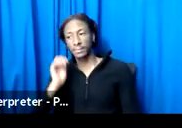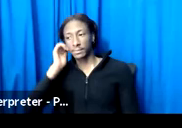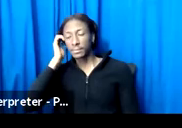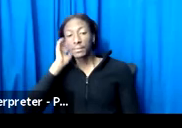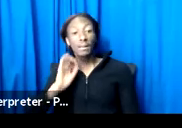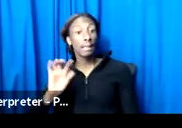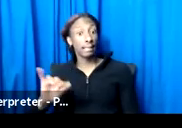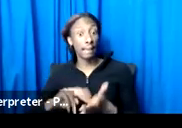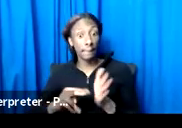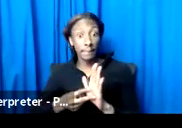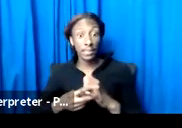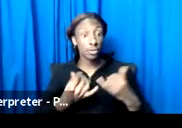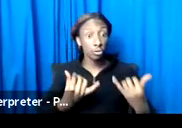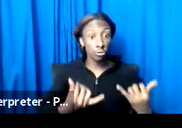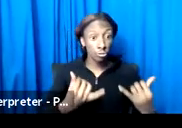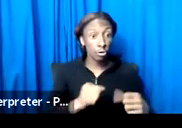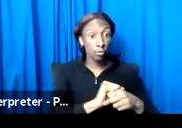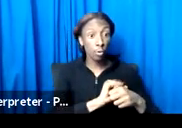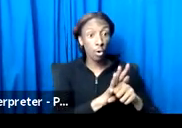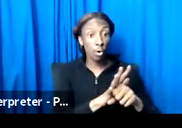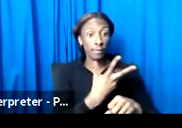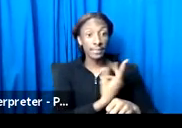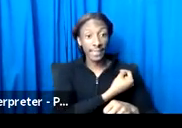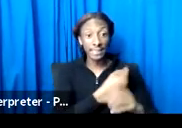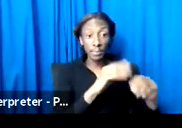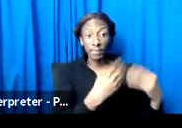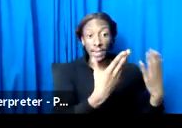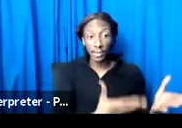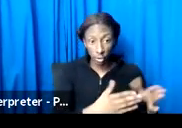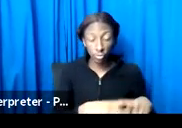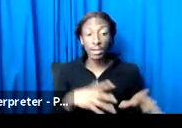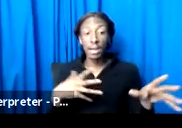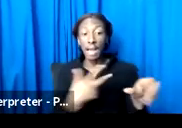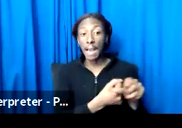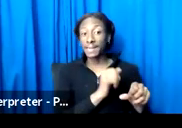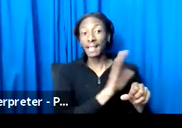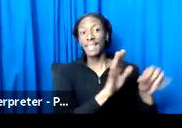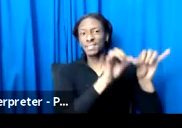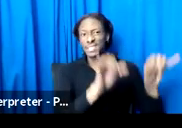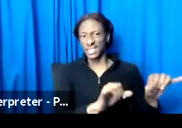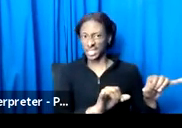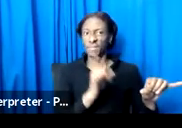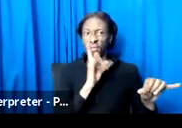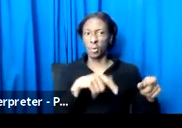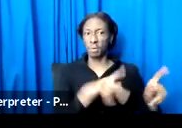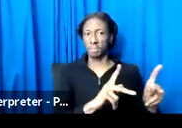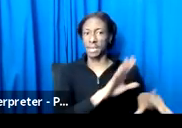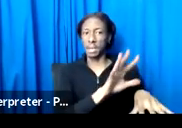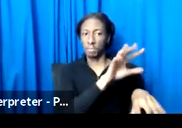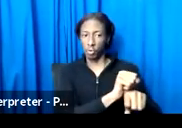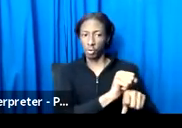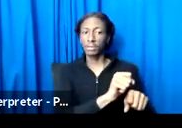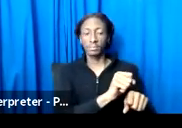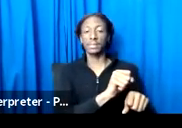This means current COVID-19 vaccination providers updating their systems to allow booking of appointments for children aged 12